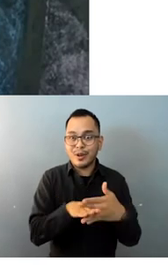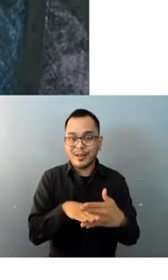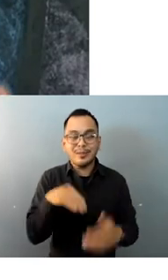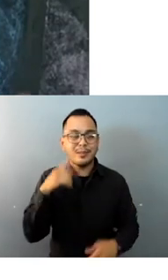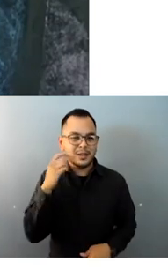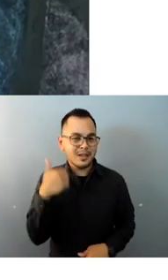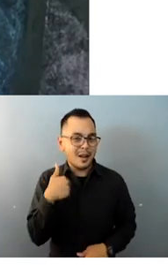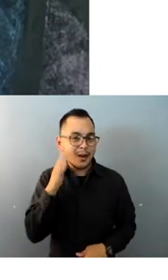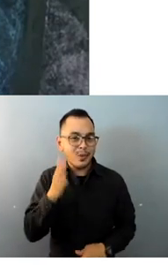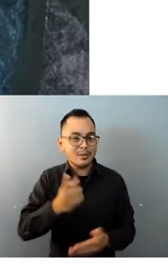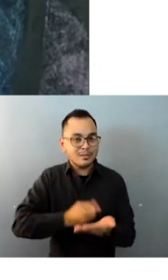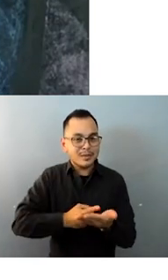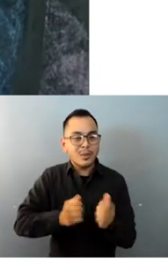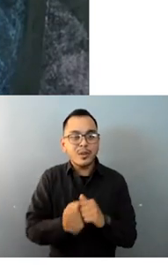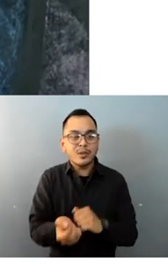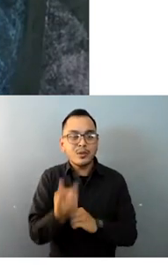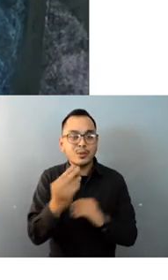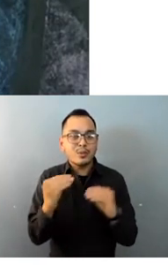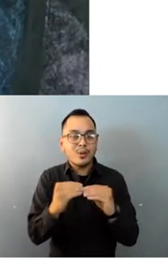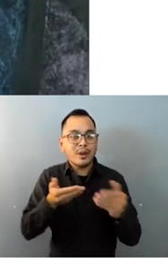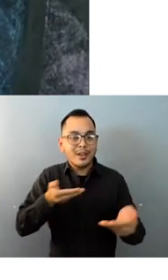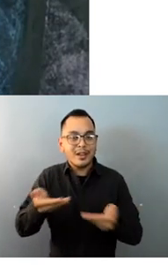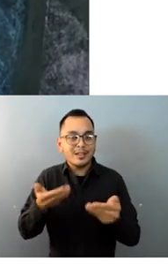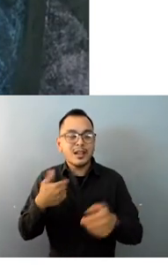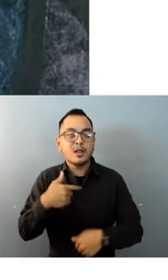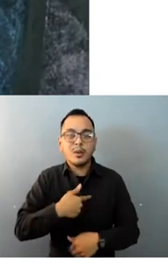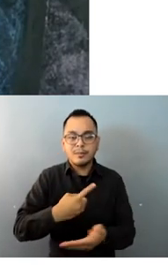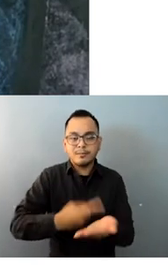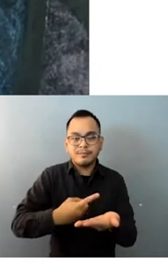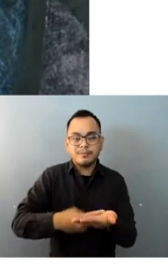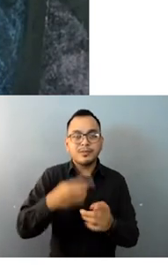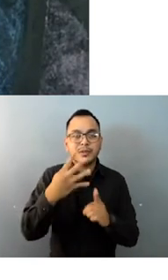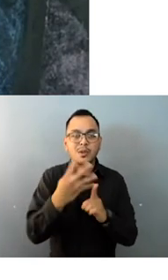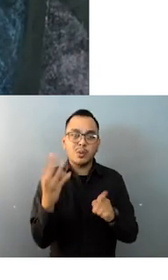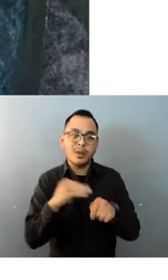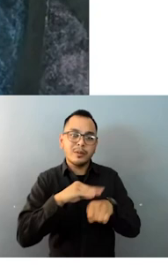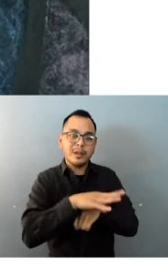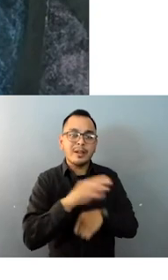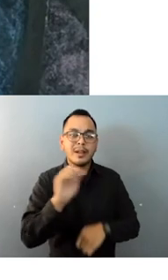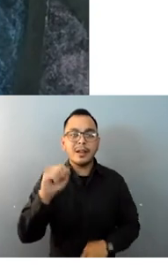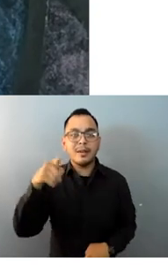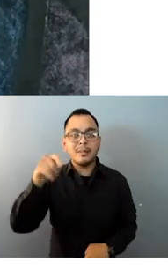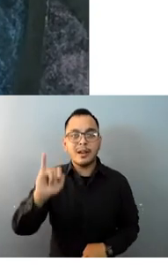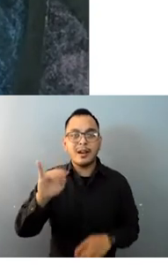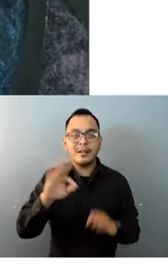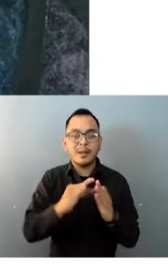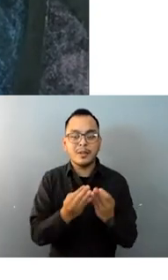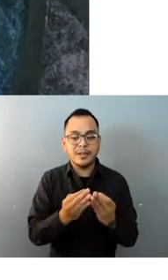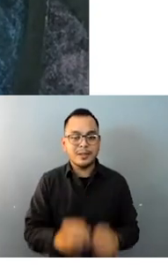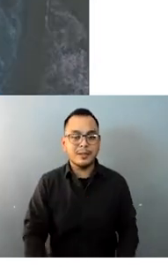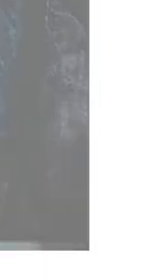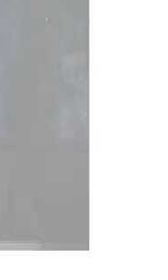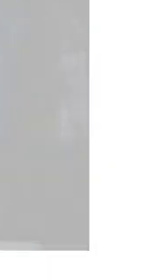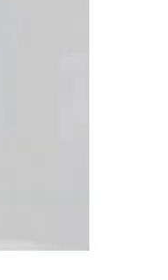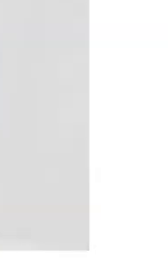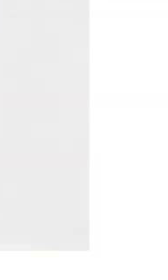break, because I'm going to be talking with two more guests as we discuss queering AAPI families.